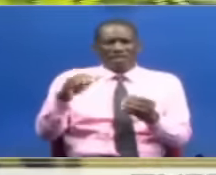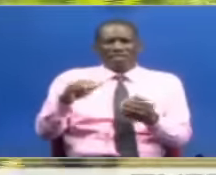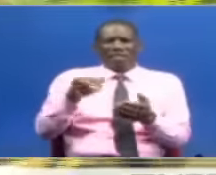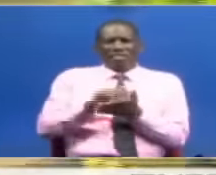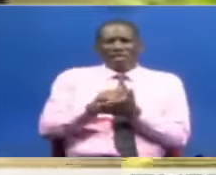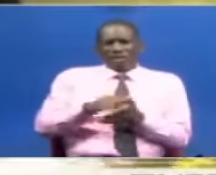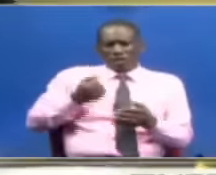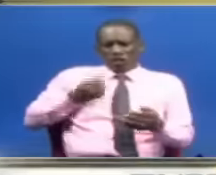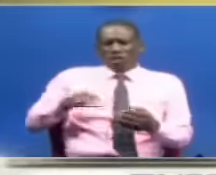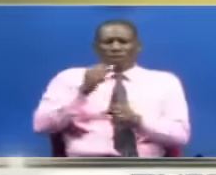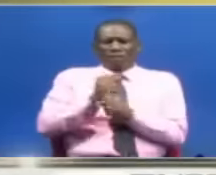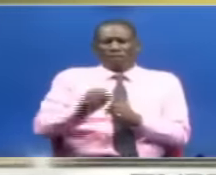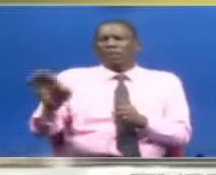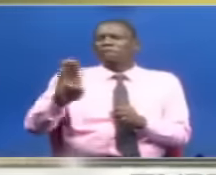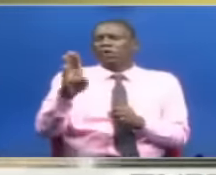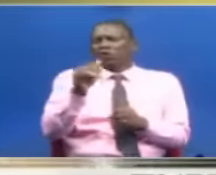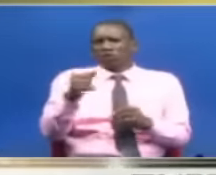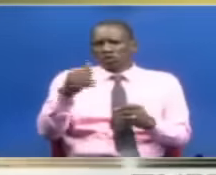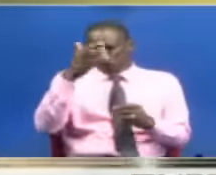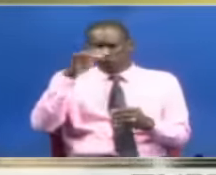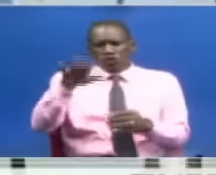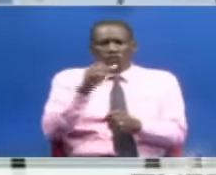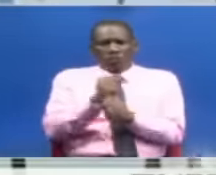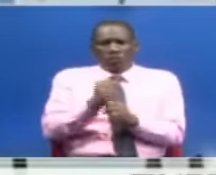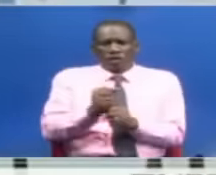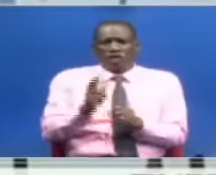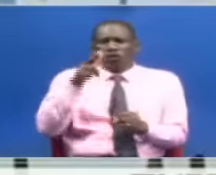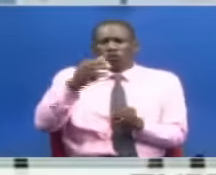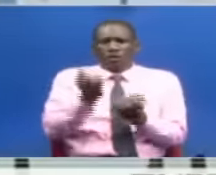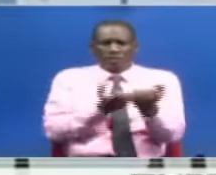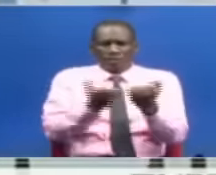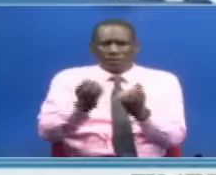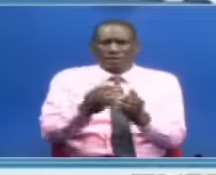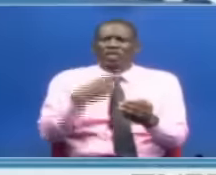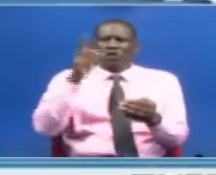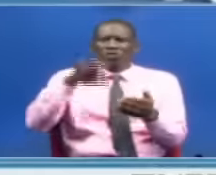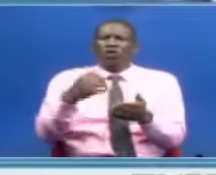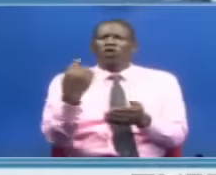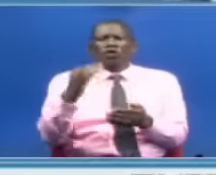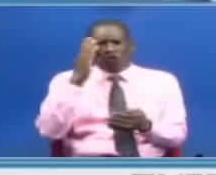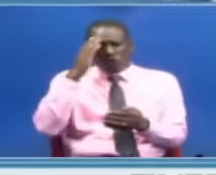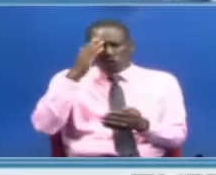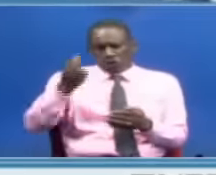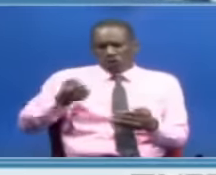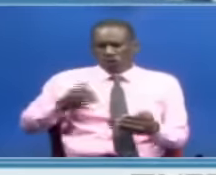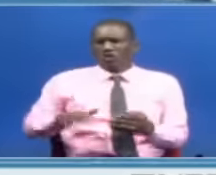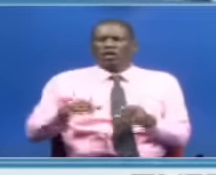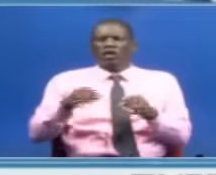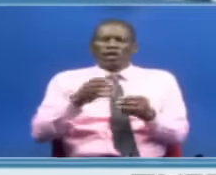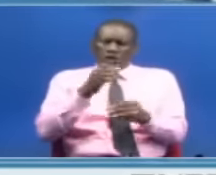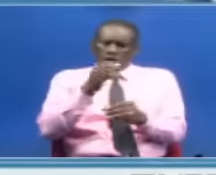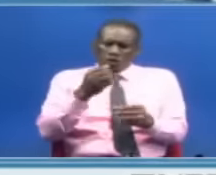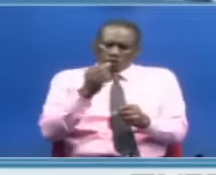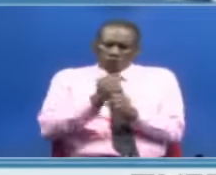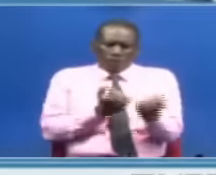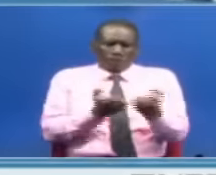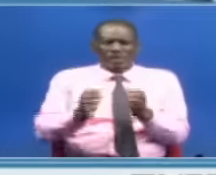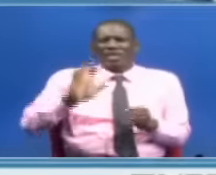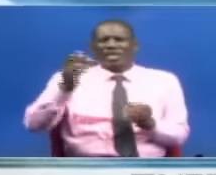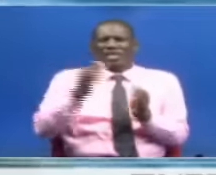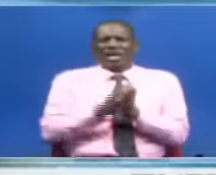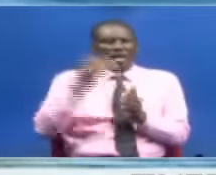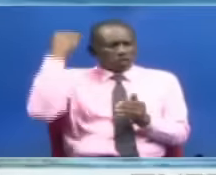shillings associated with her work in the oil industry, adding that she only knew her daughter runs businesses in Kenya and